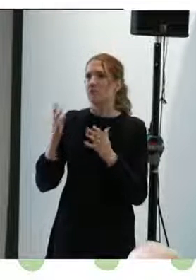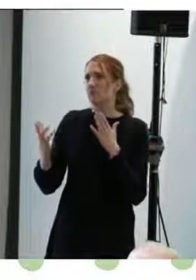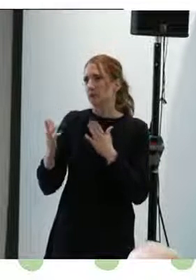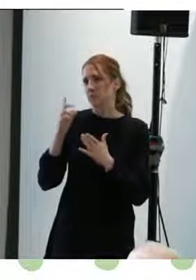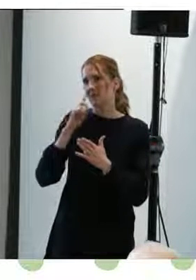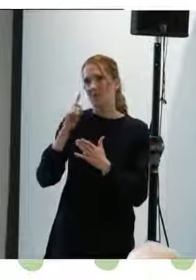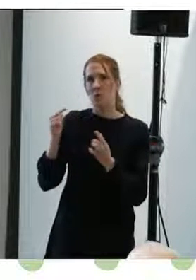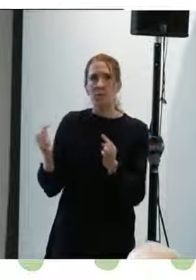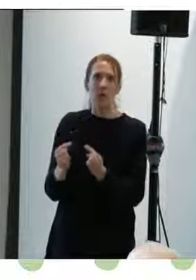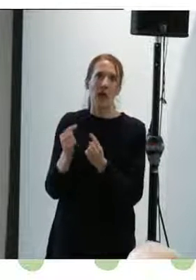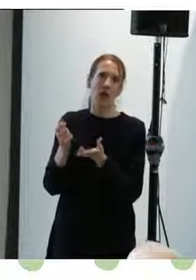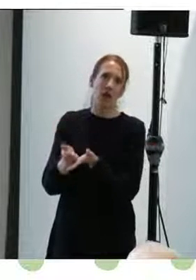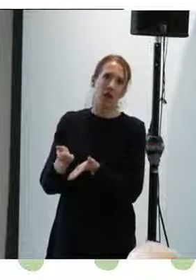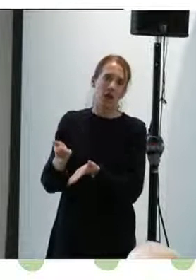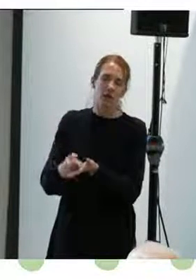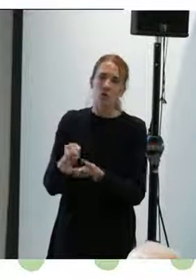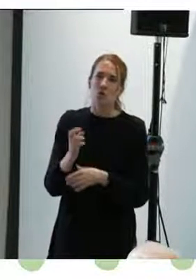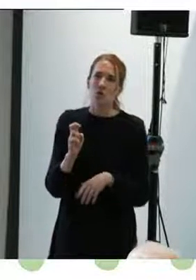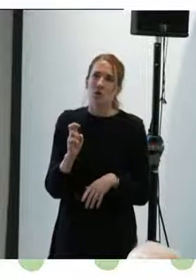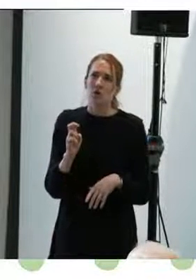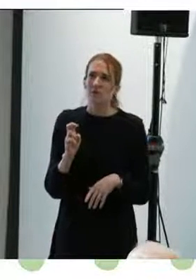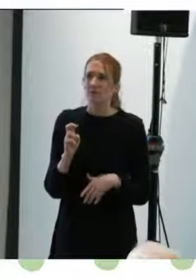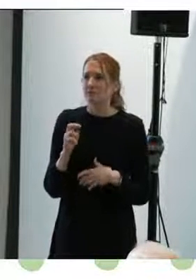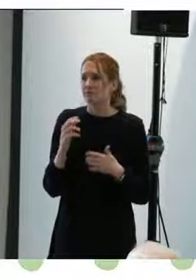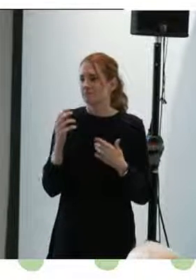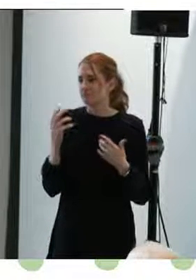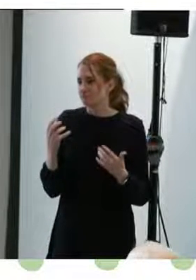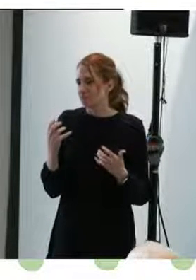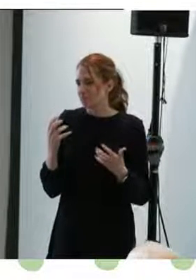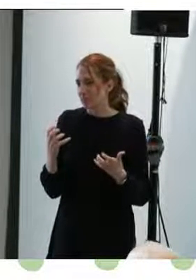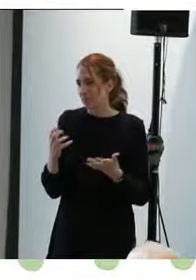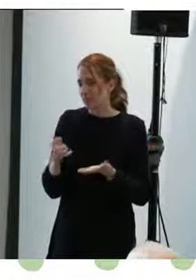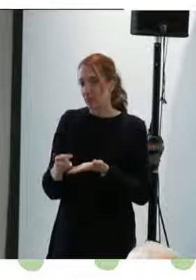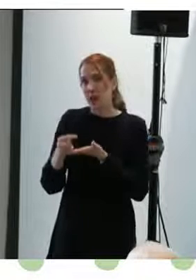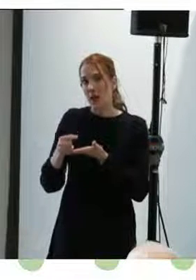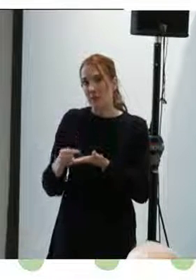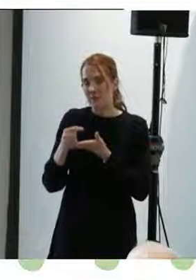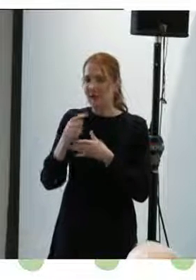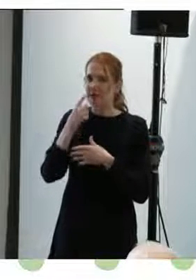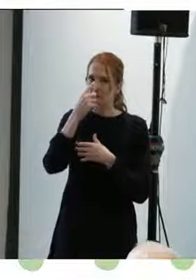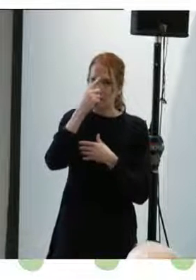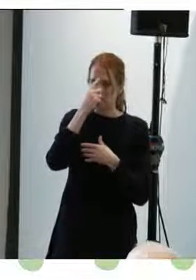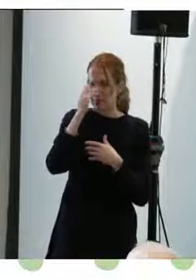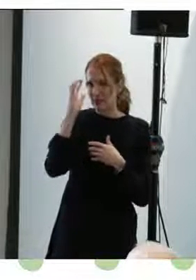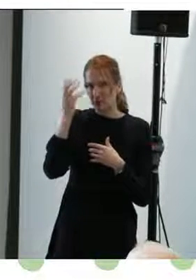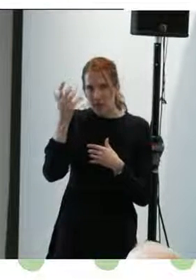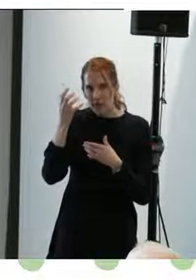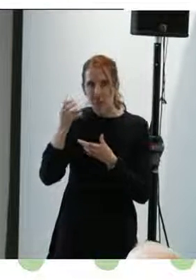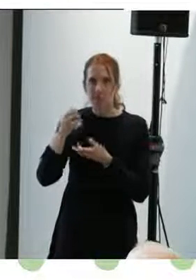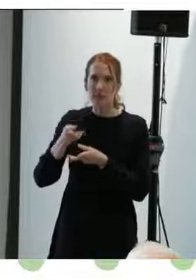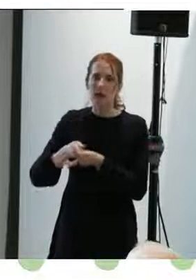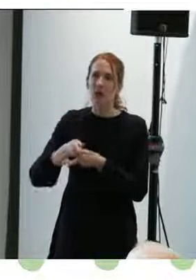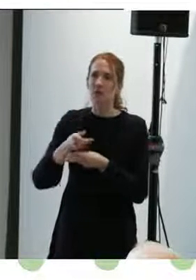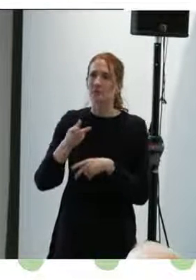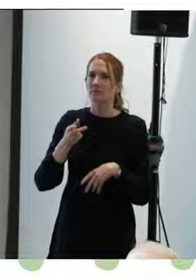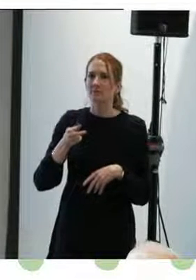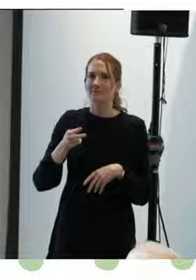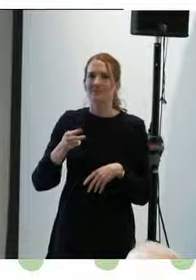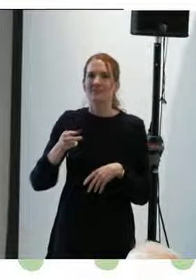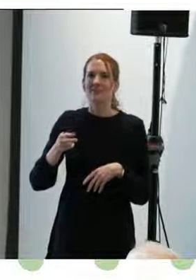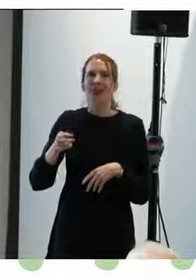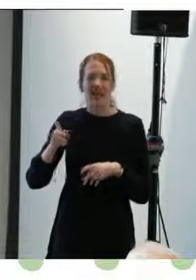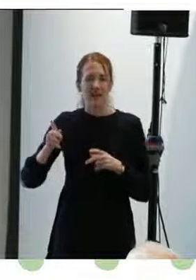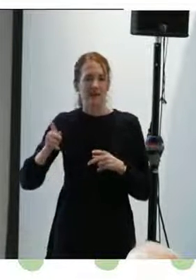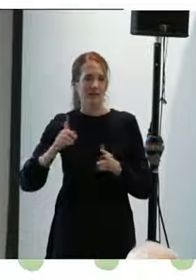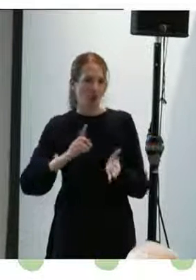pain, seeking either therapy or mental health care, and are kind of told, we don't believe you're